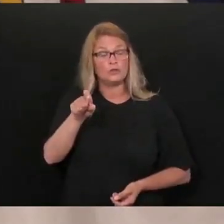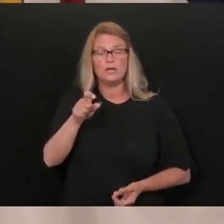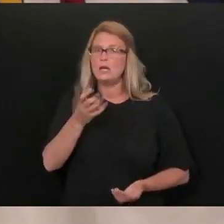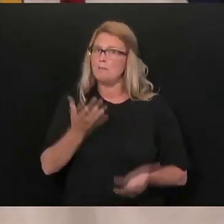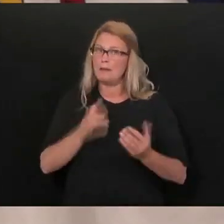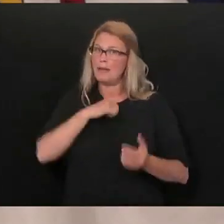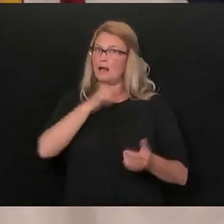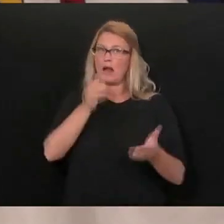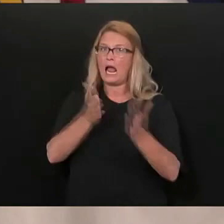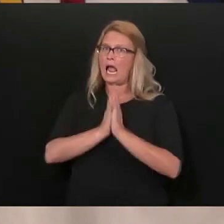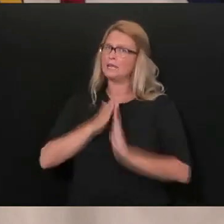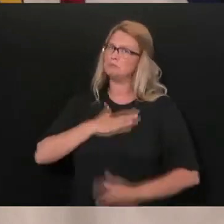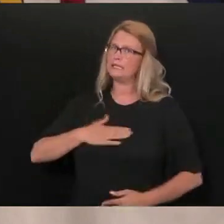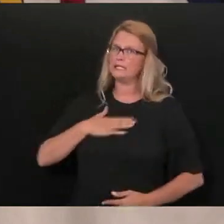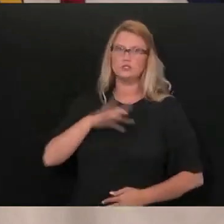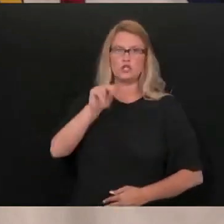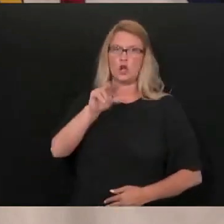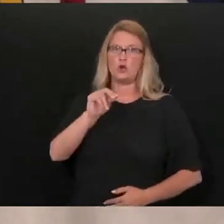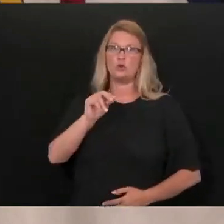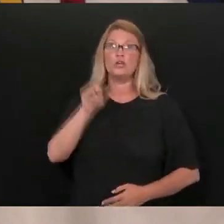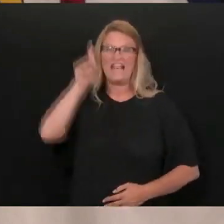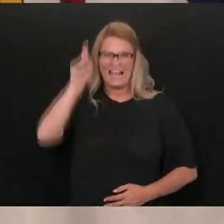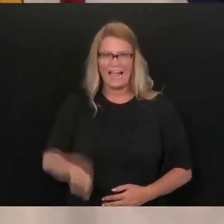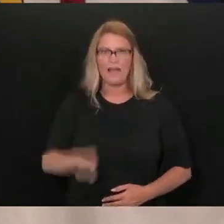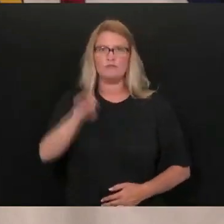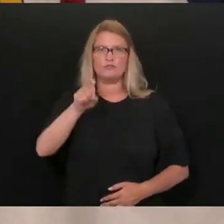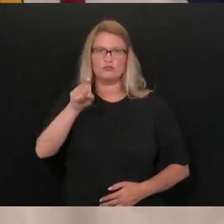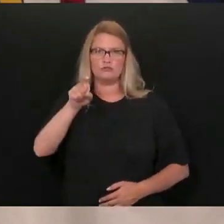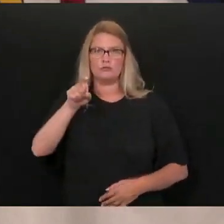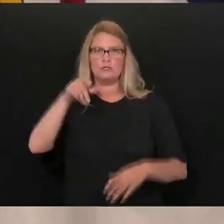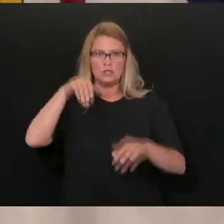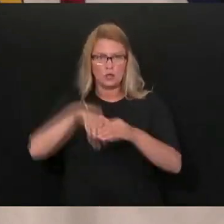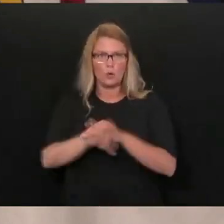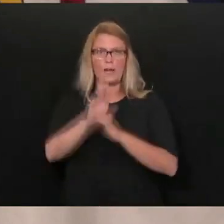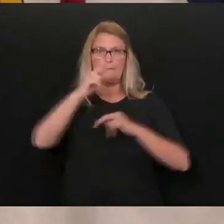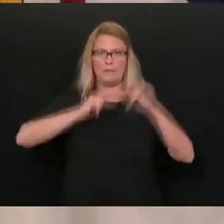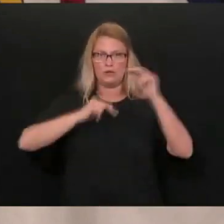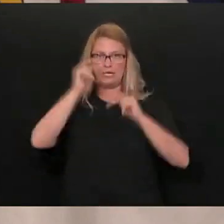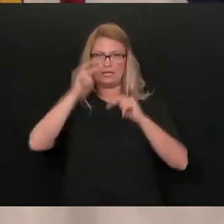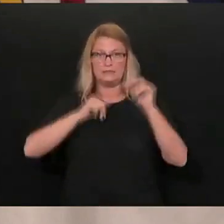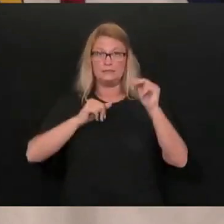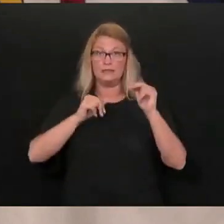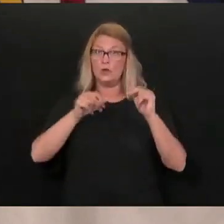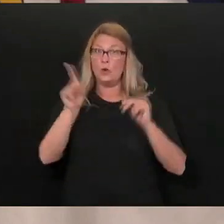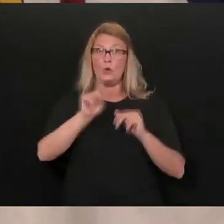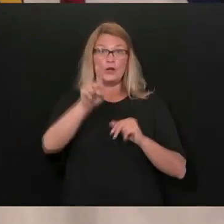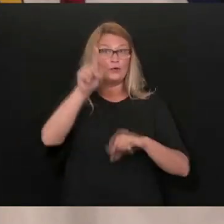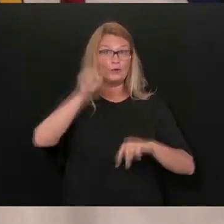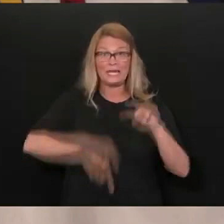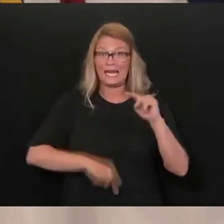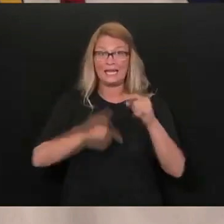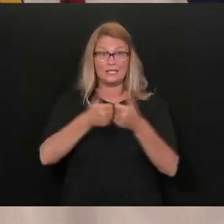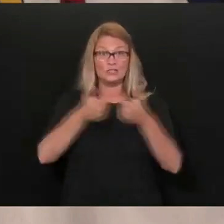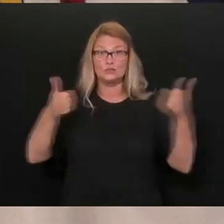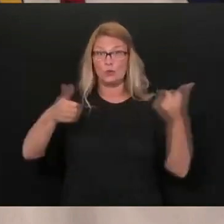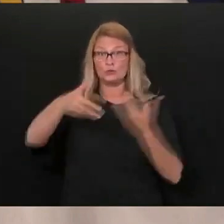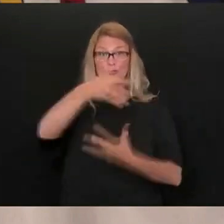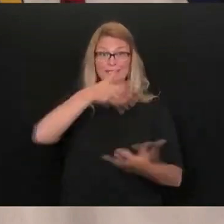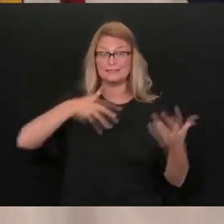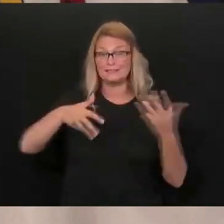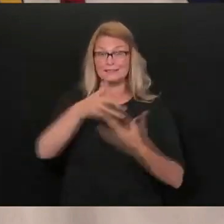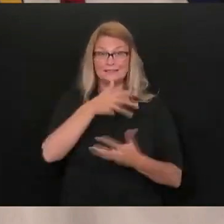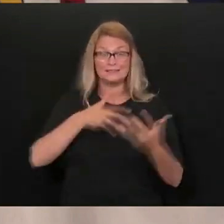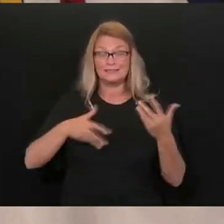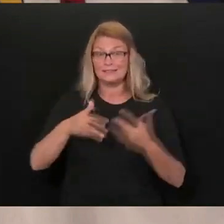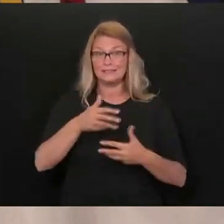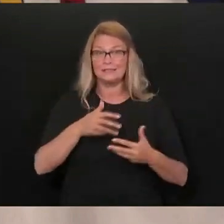to wear a mask in buildings to where you cannot social distance. Now, what we're saying is